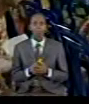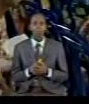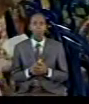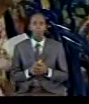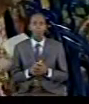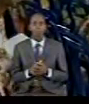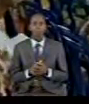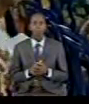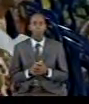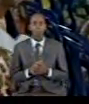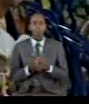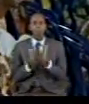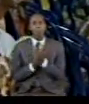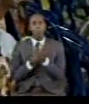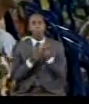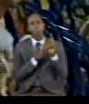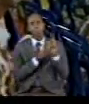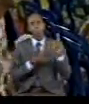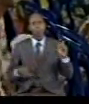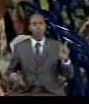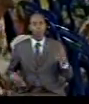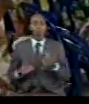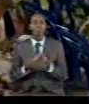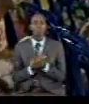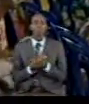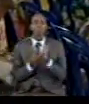please. Praise the Lord.